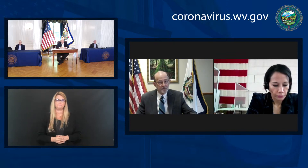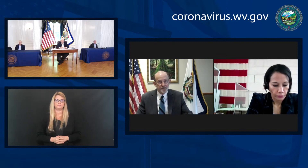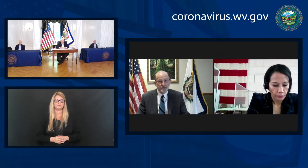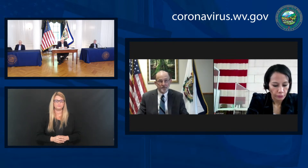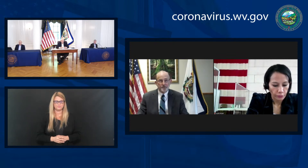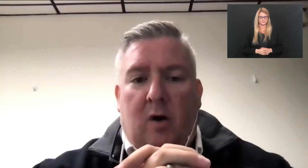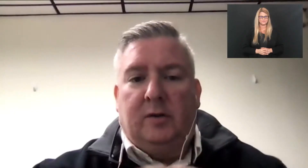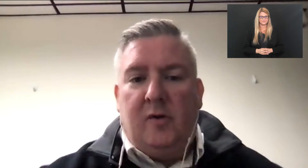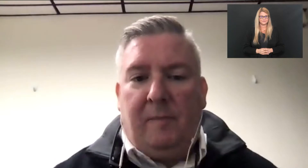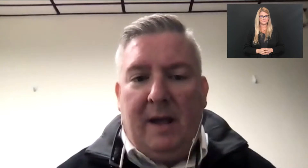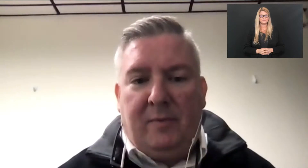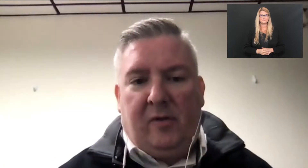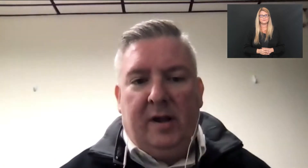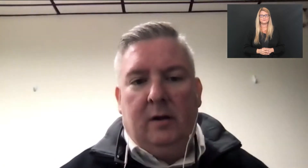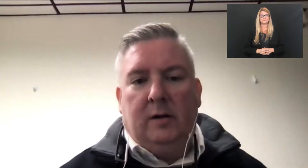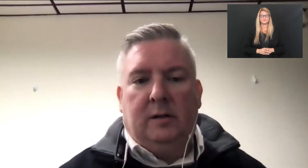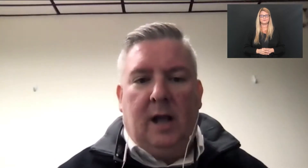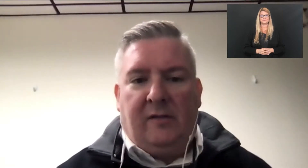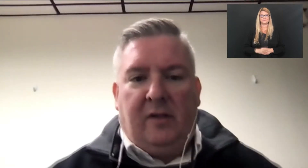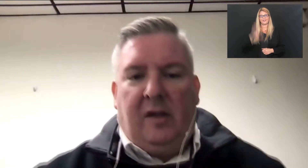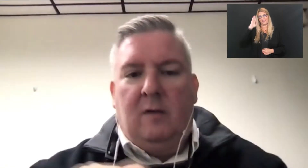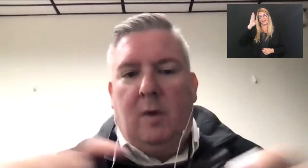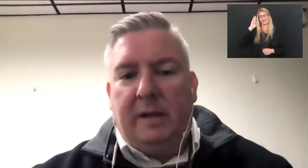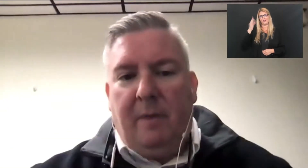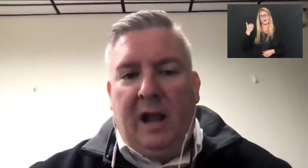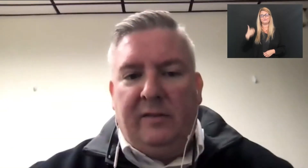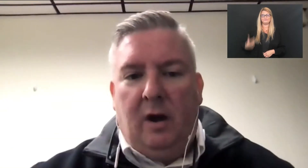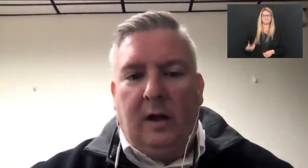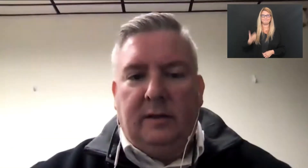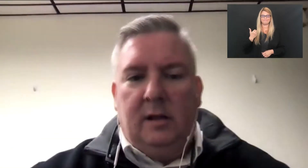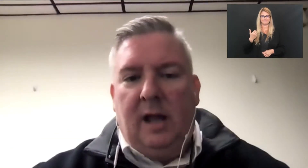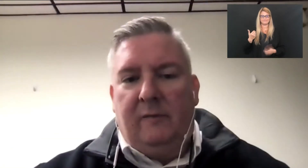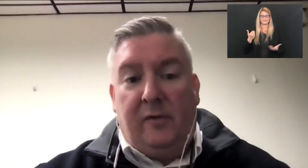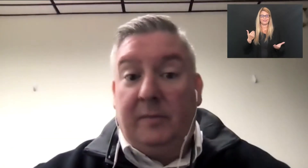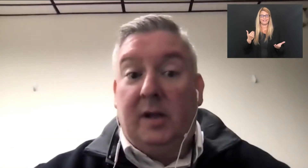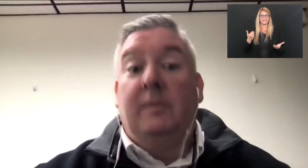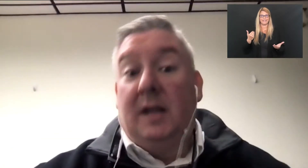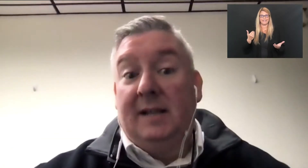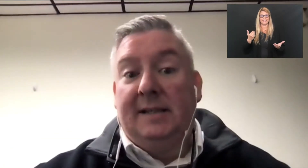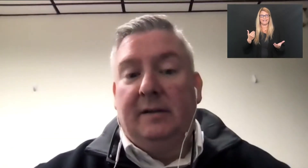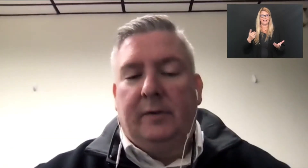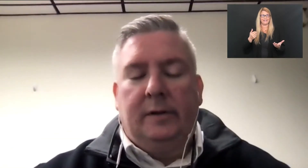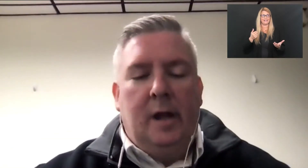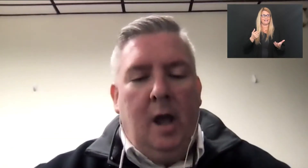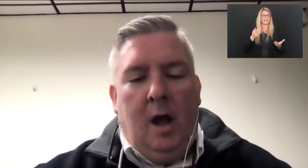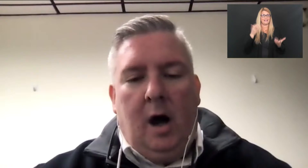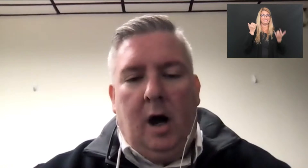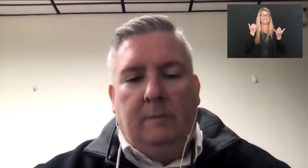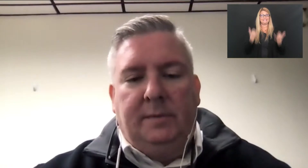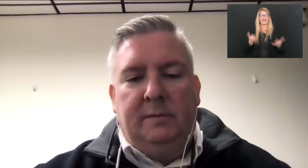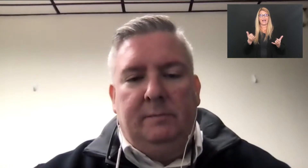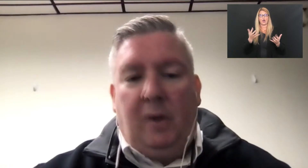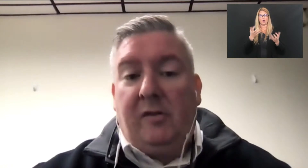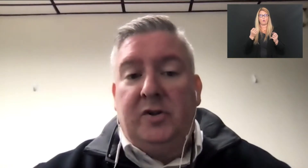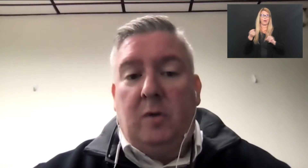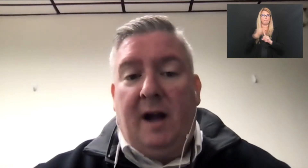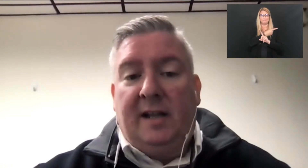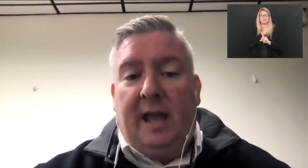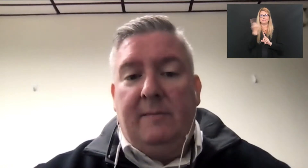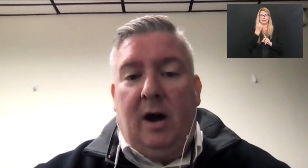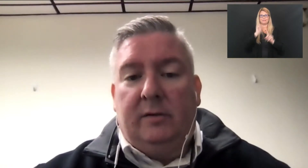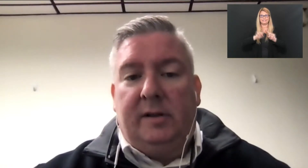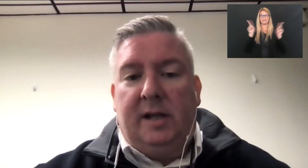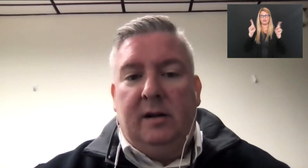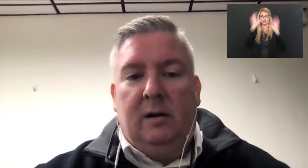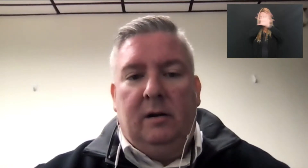Yeah, Steve Adams of Ogden Newspapers here, and as they say on Monty Python, now for something completely different. President Joe Biden